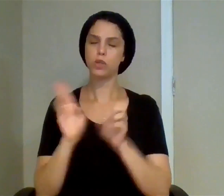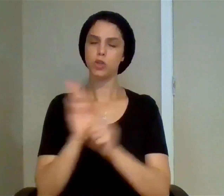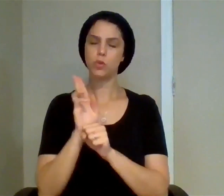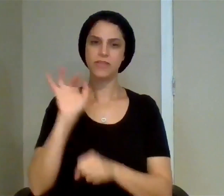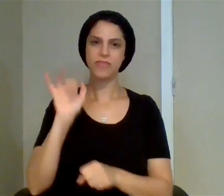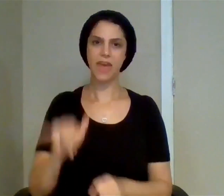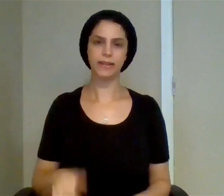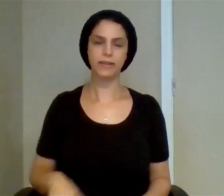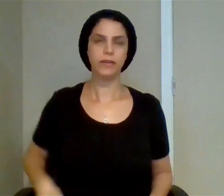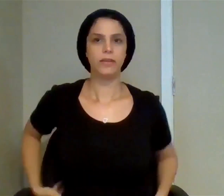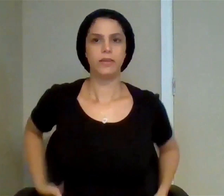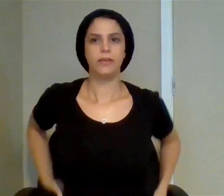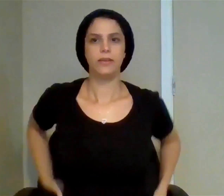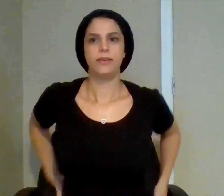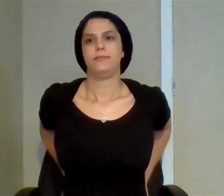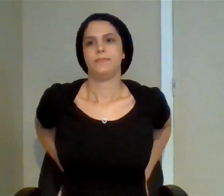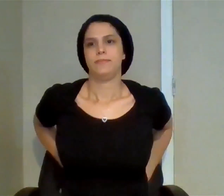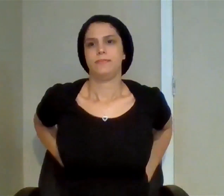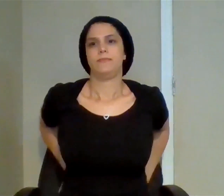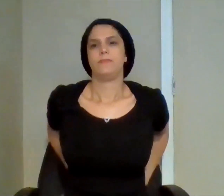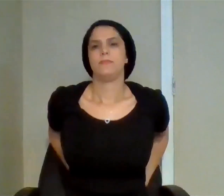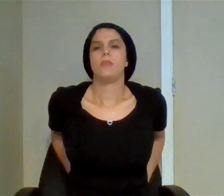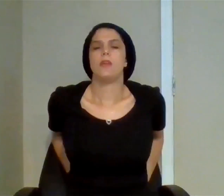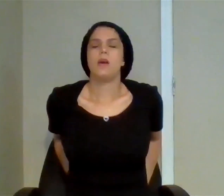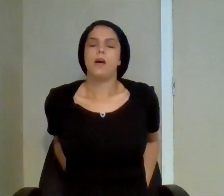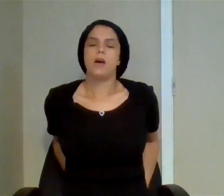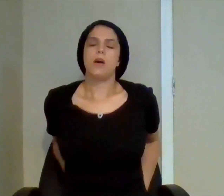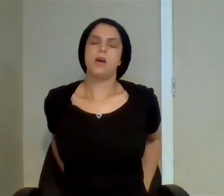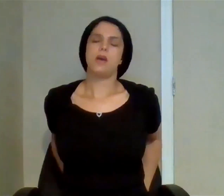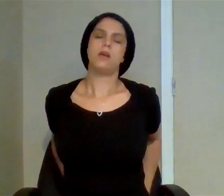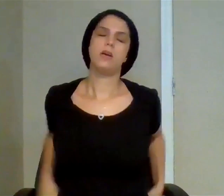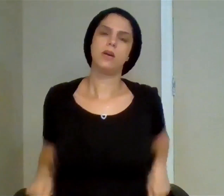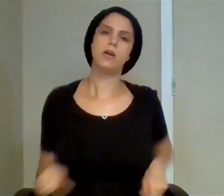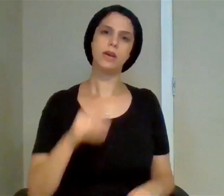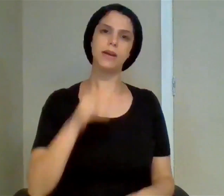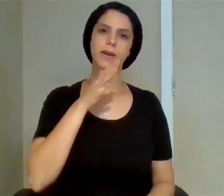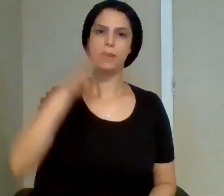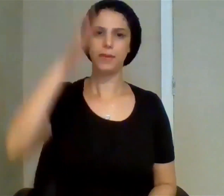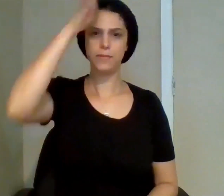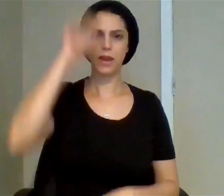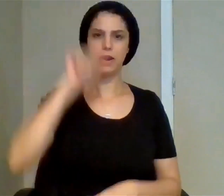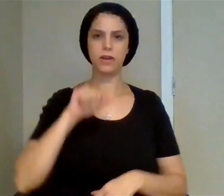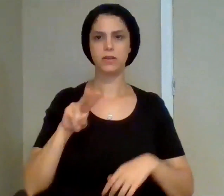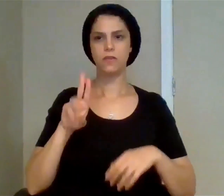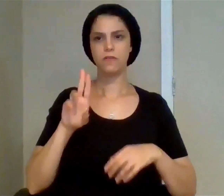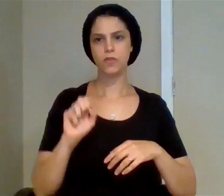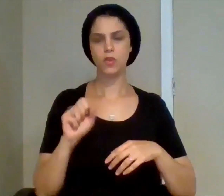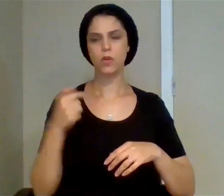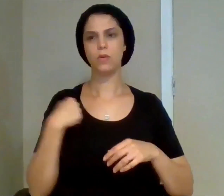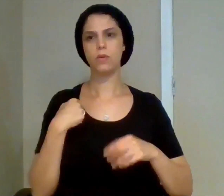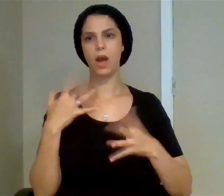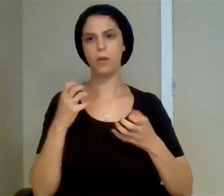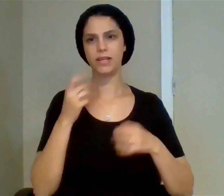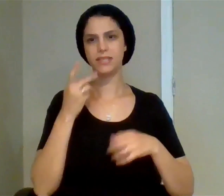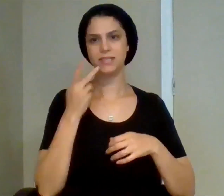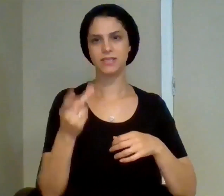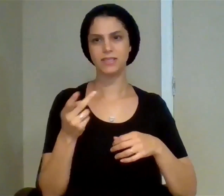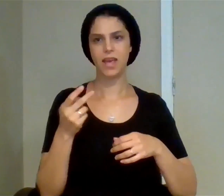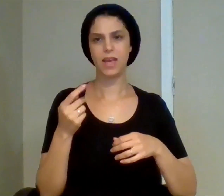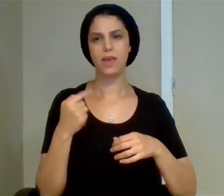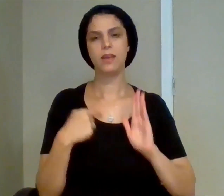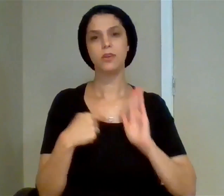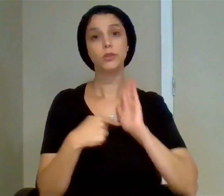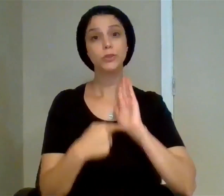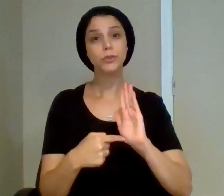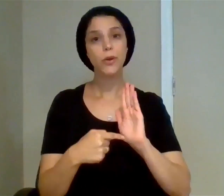While we're on the topic of Parent View, a question came up: is Parent View real time? Meaning, will I see, and that question is pertaining to, I